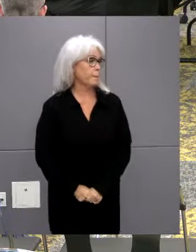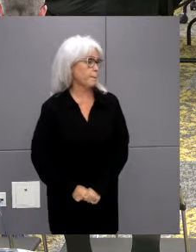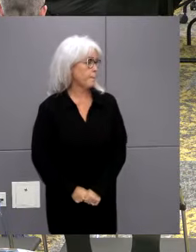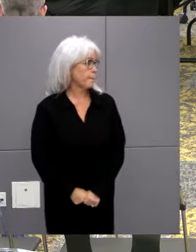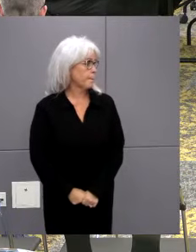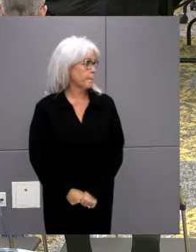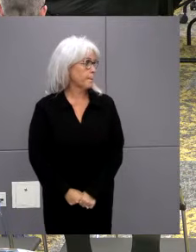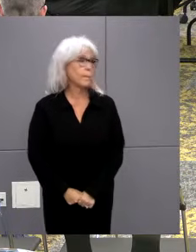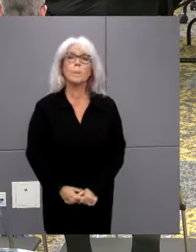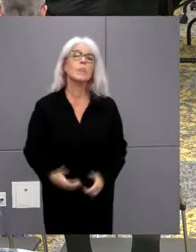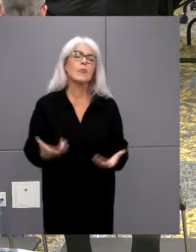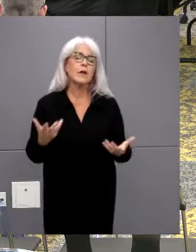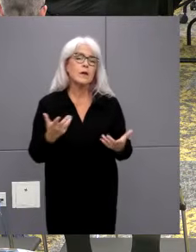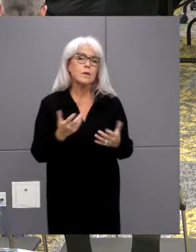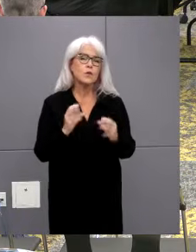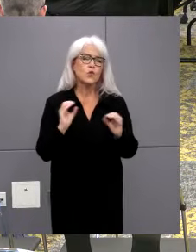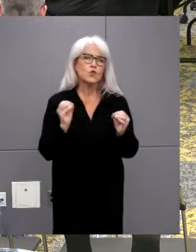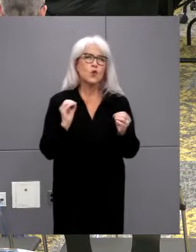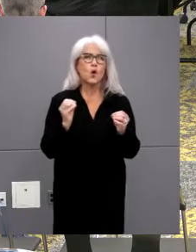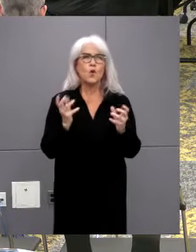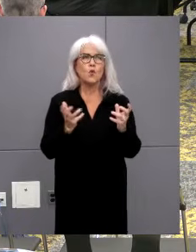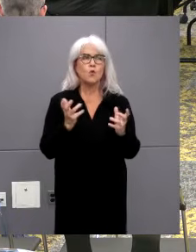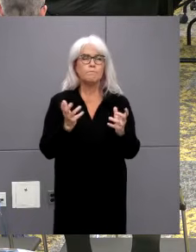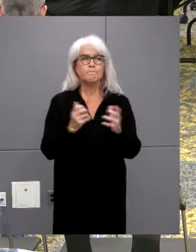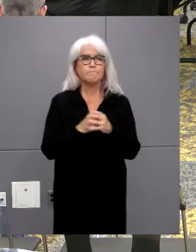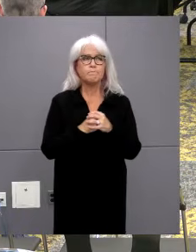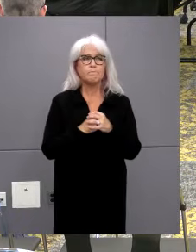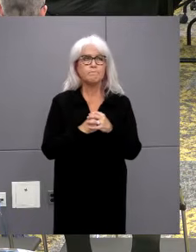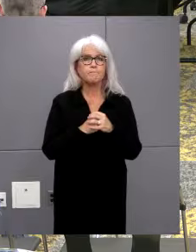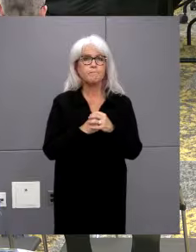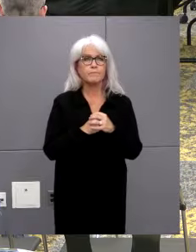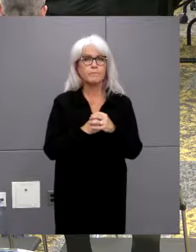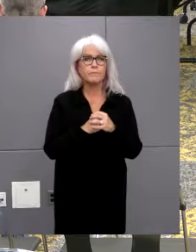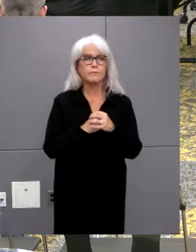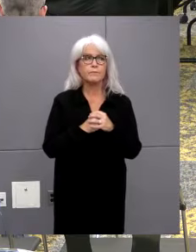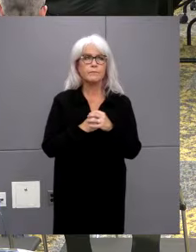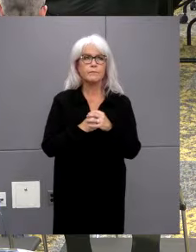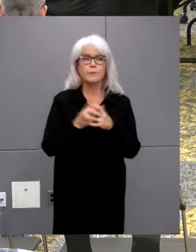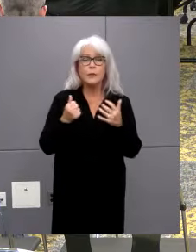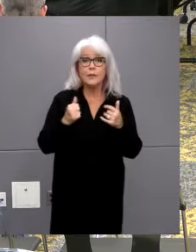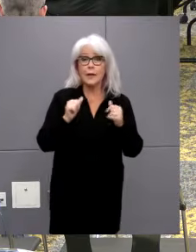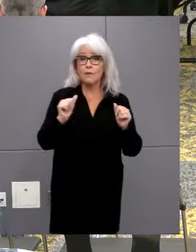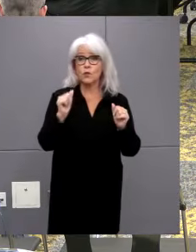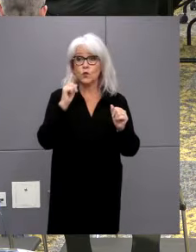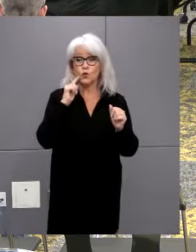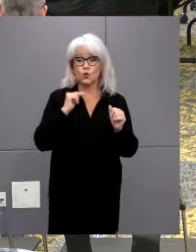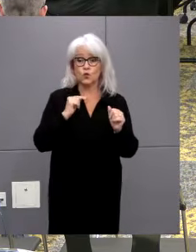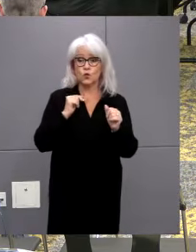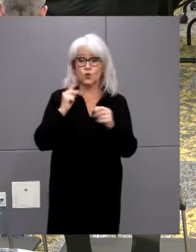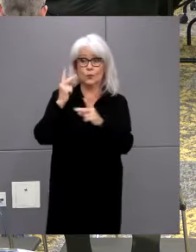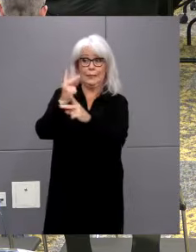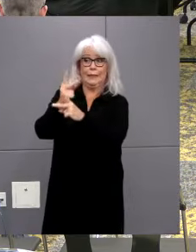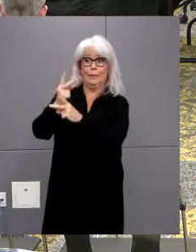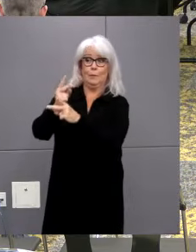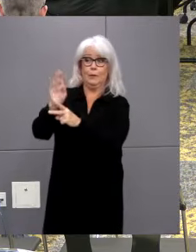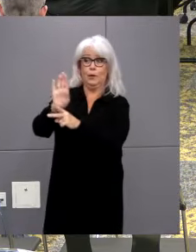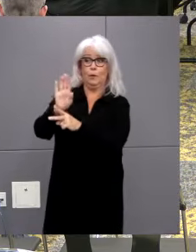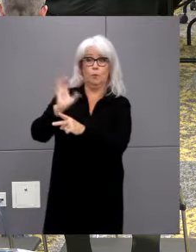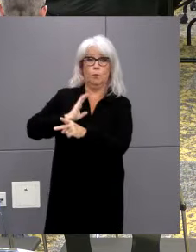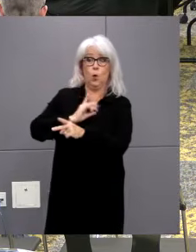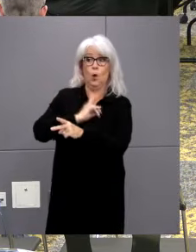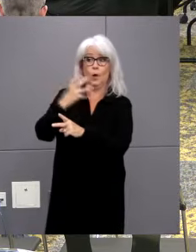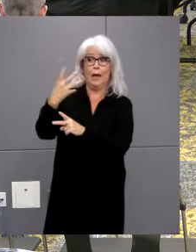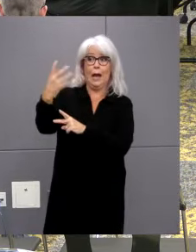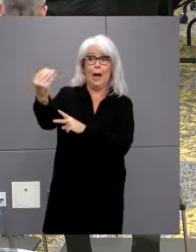So there's no, it's not it's not an effort to keep the board out. It's